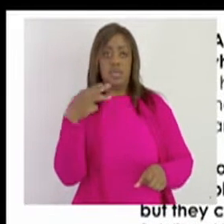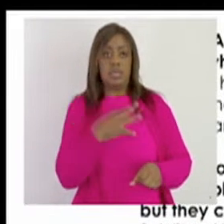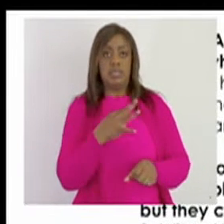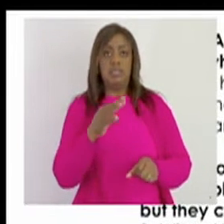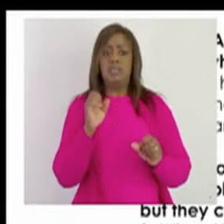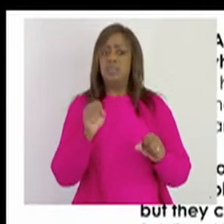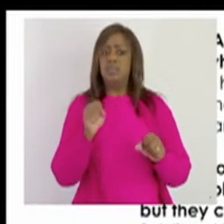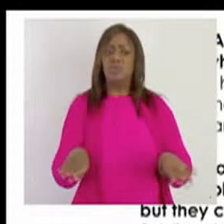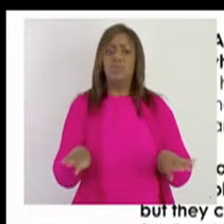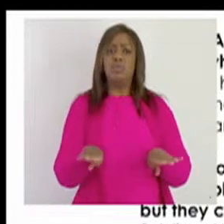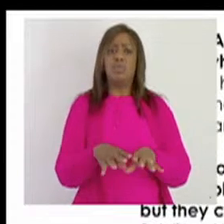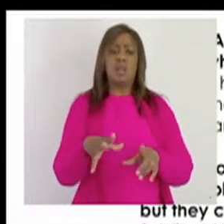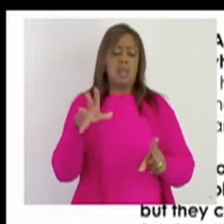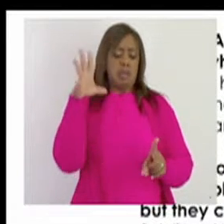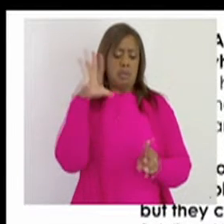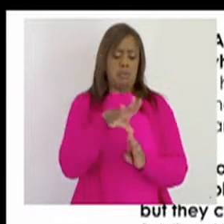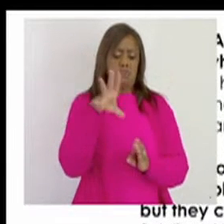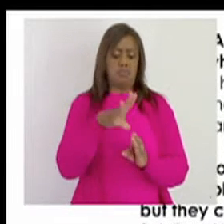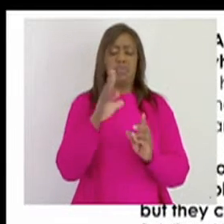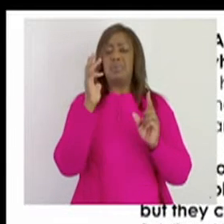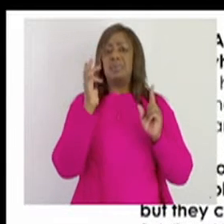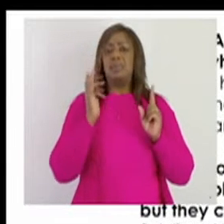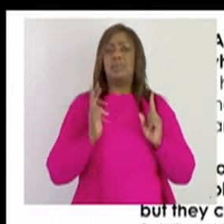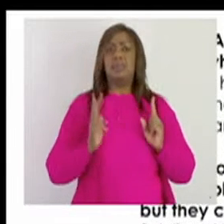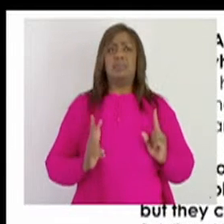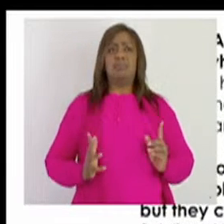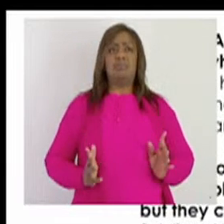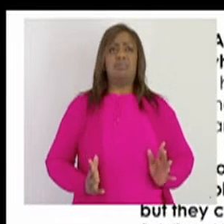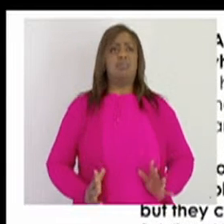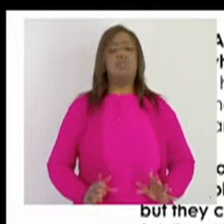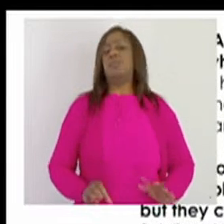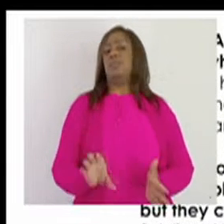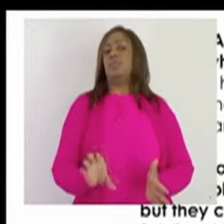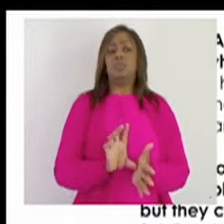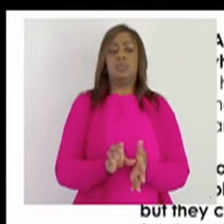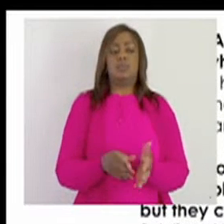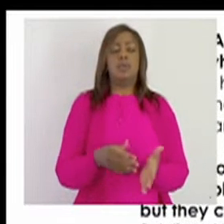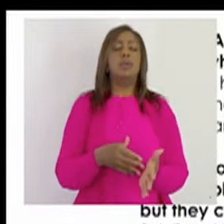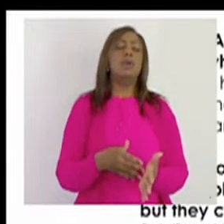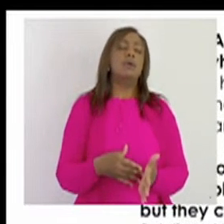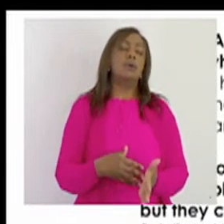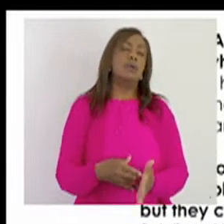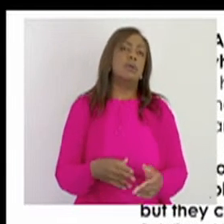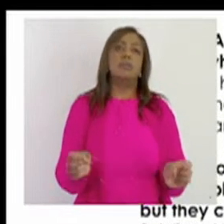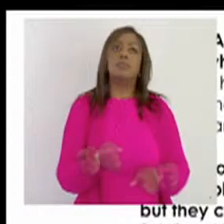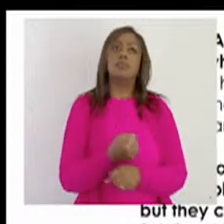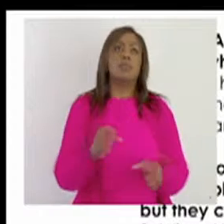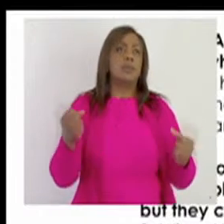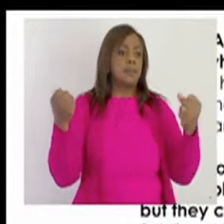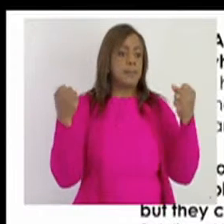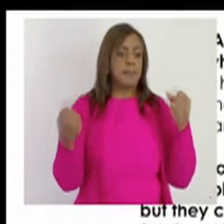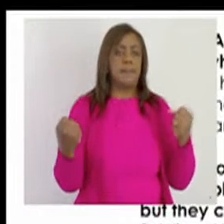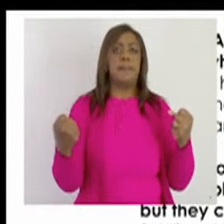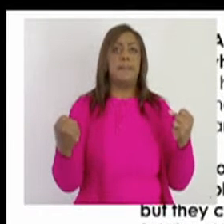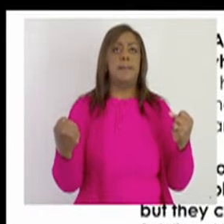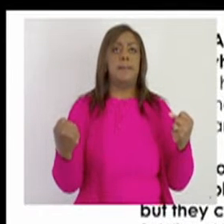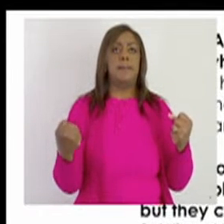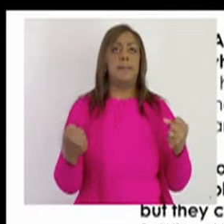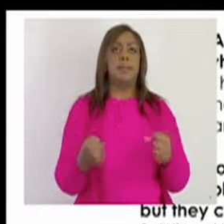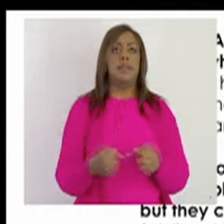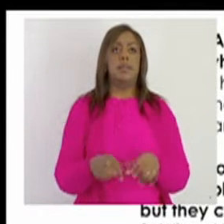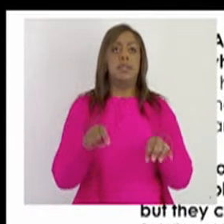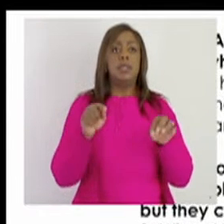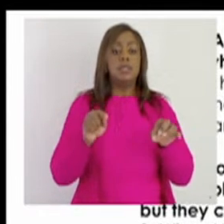for Acquired Immune Deficient Syndrome. Then the last thing that we need to look at today, it says that we must be able